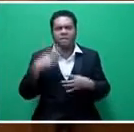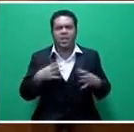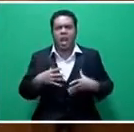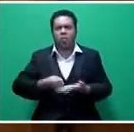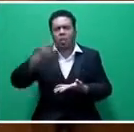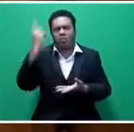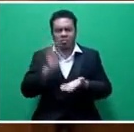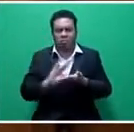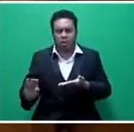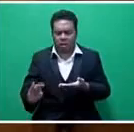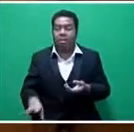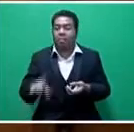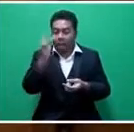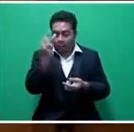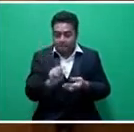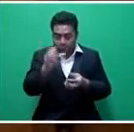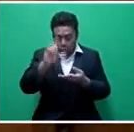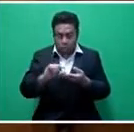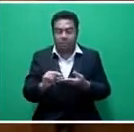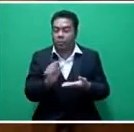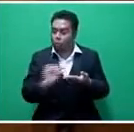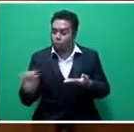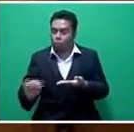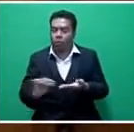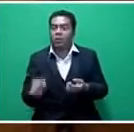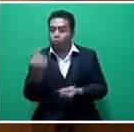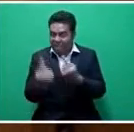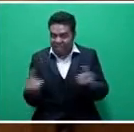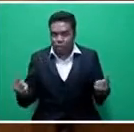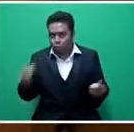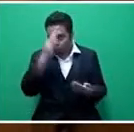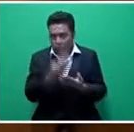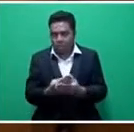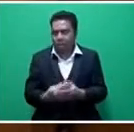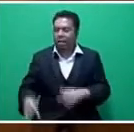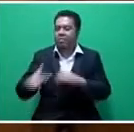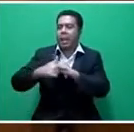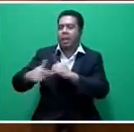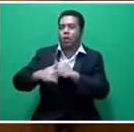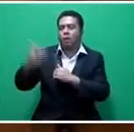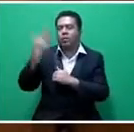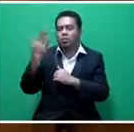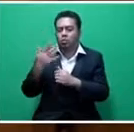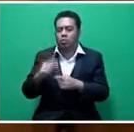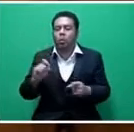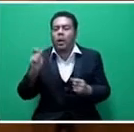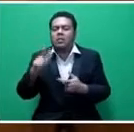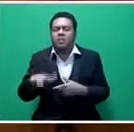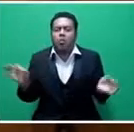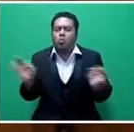that is given to individual students depends on the level and the classification of the schools. For primary school,